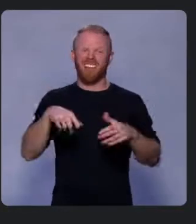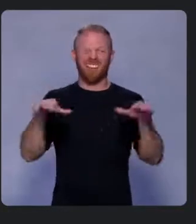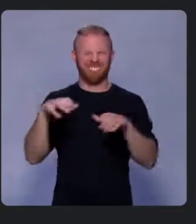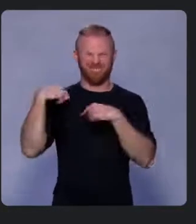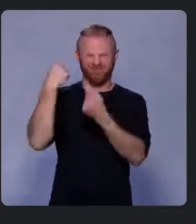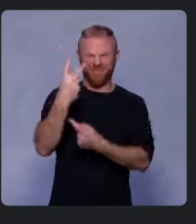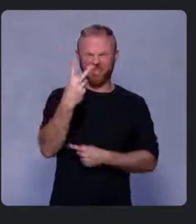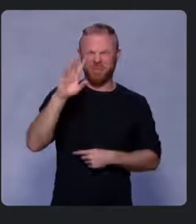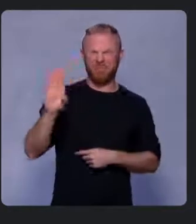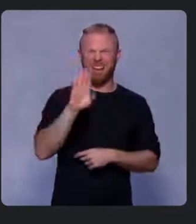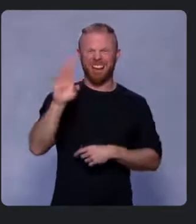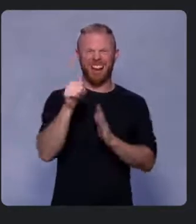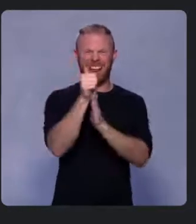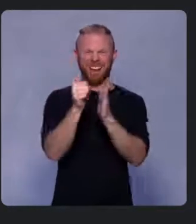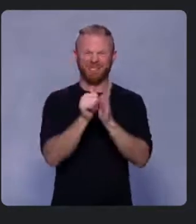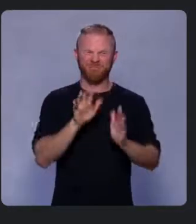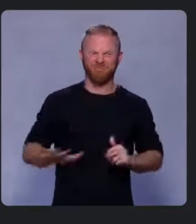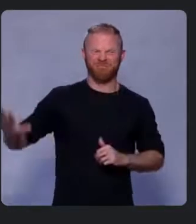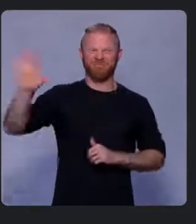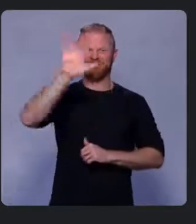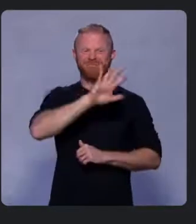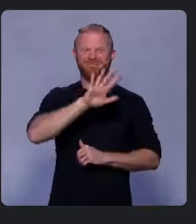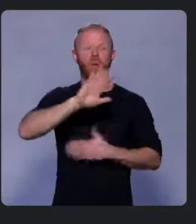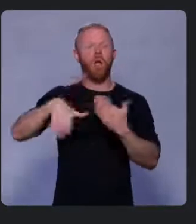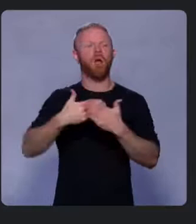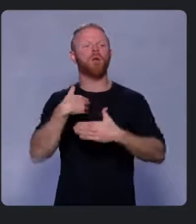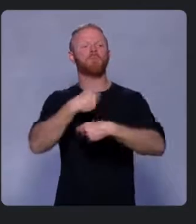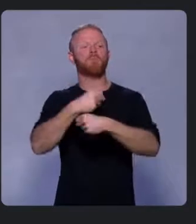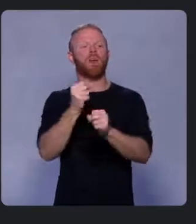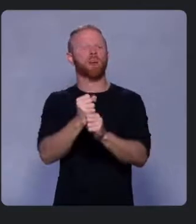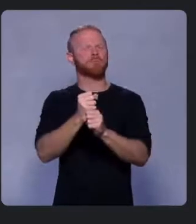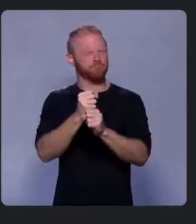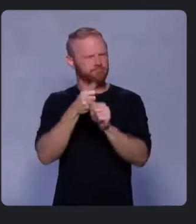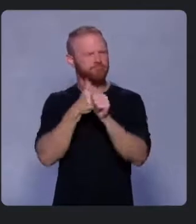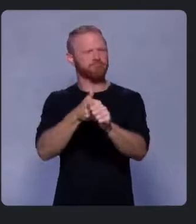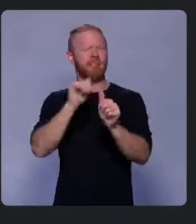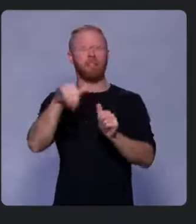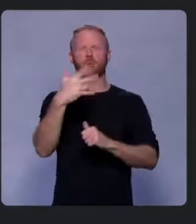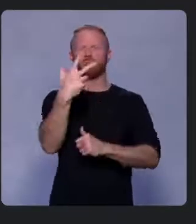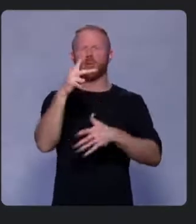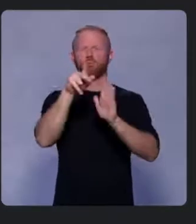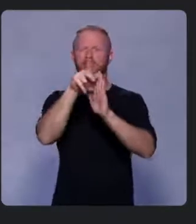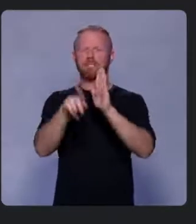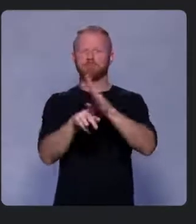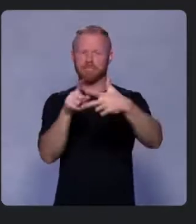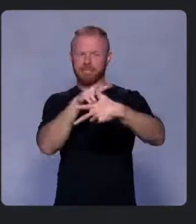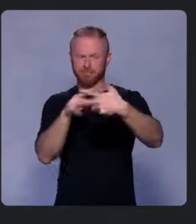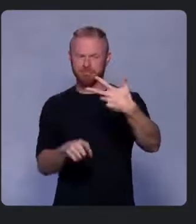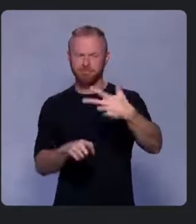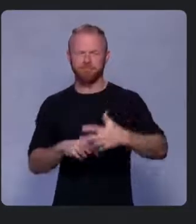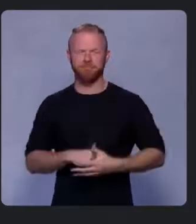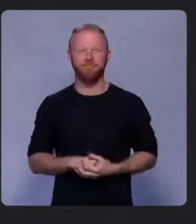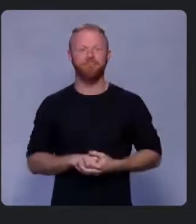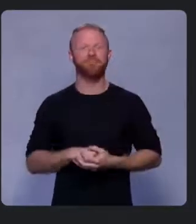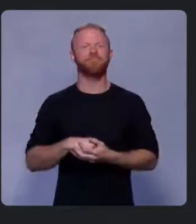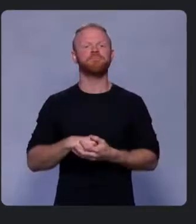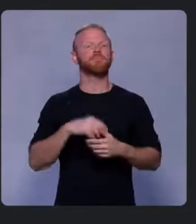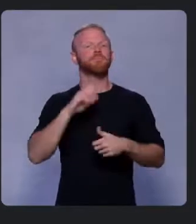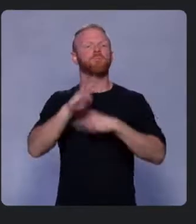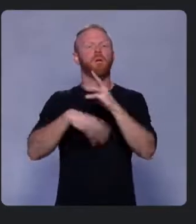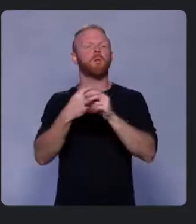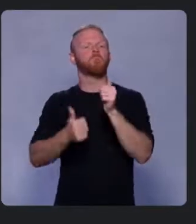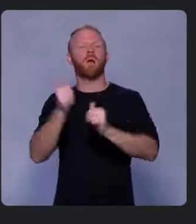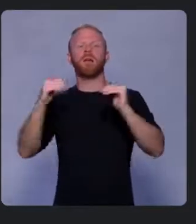accounts. All our products are guided by 3 important principles. With one of the world's most advanced